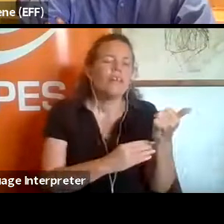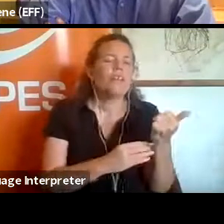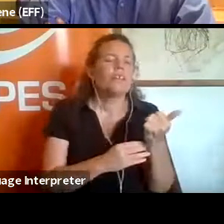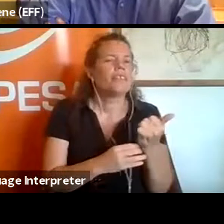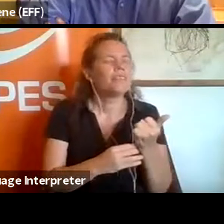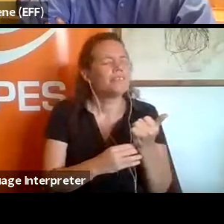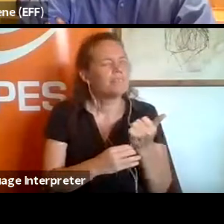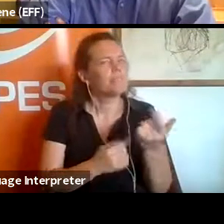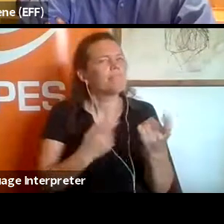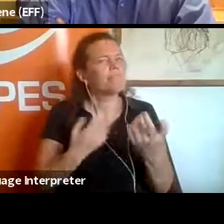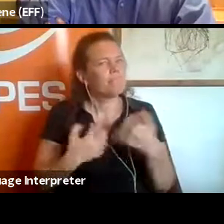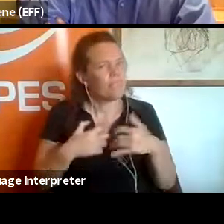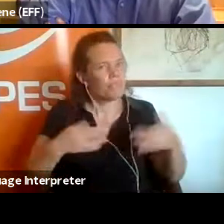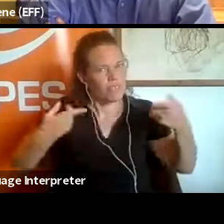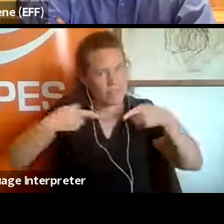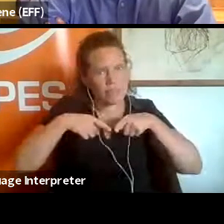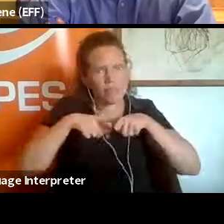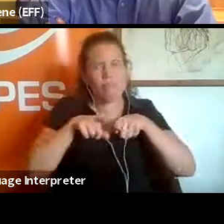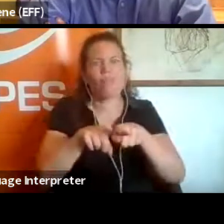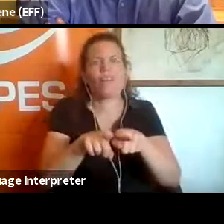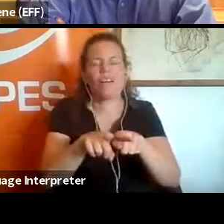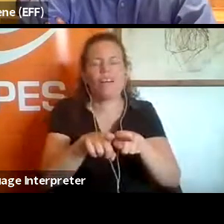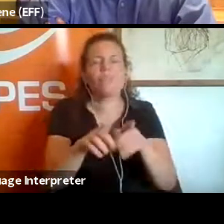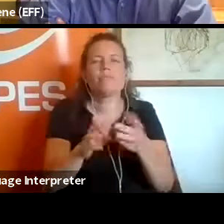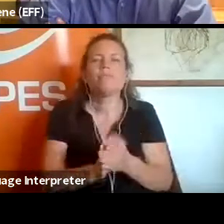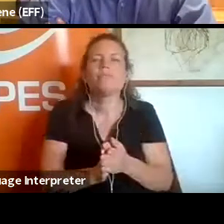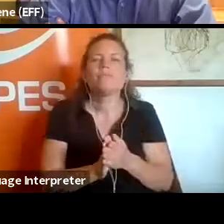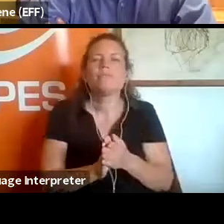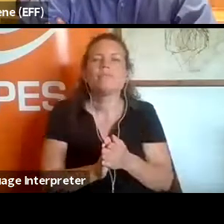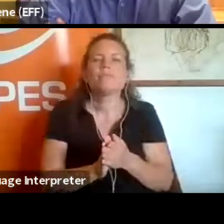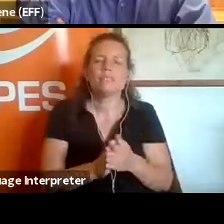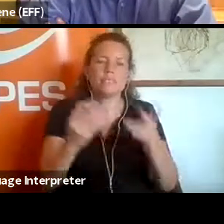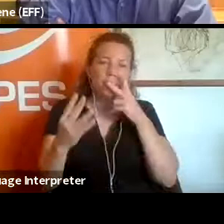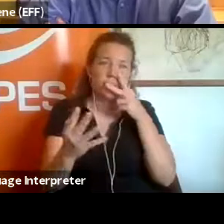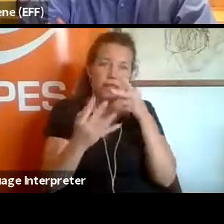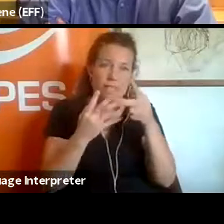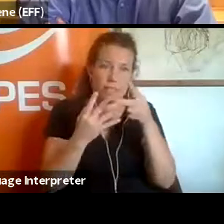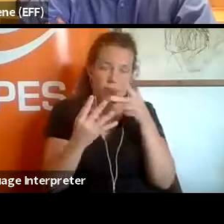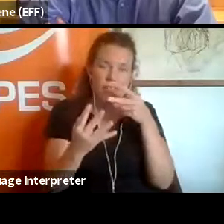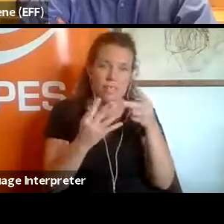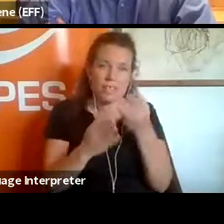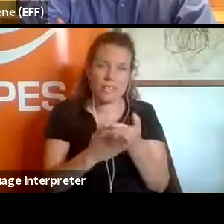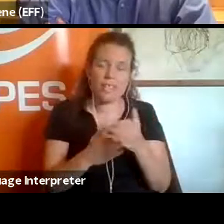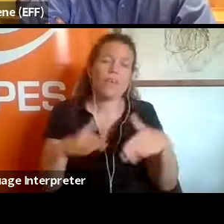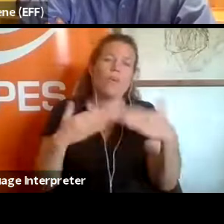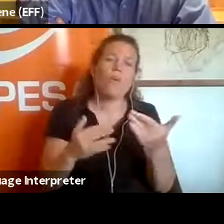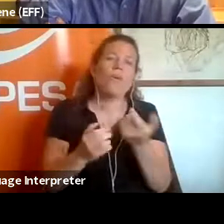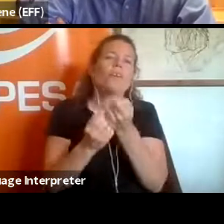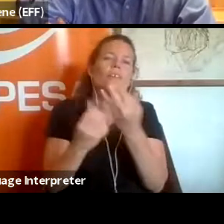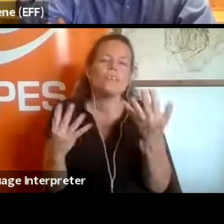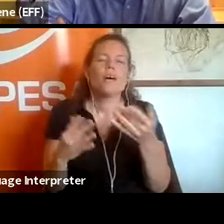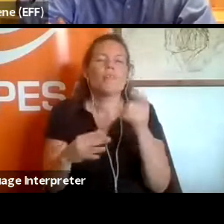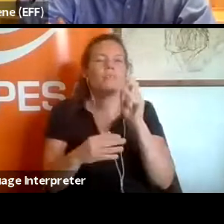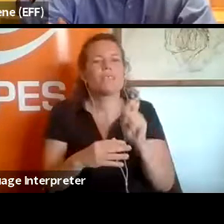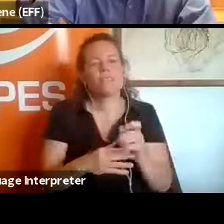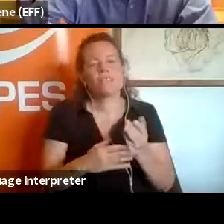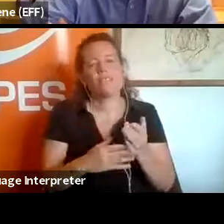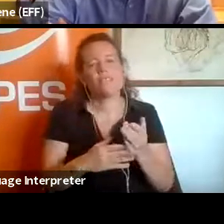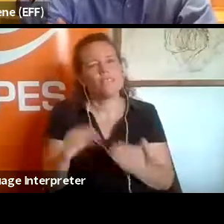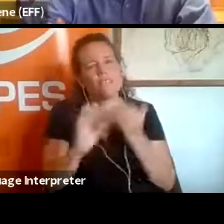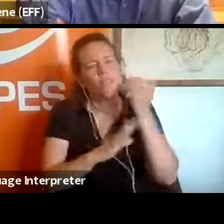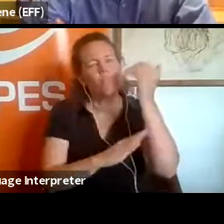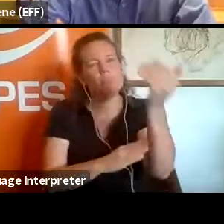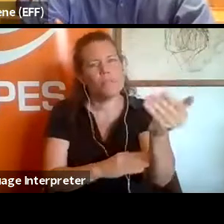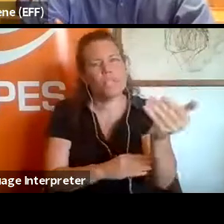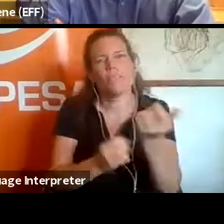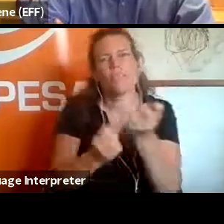parallel is related to in the transparency or in the numbers category, go beyond the numbers